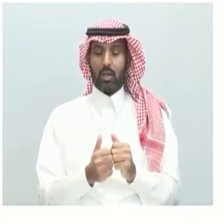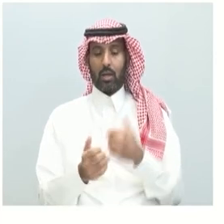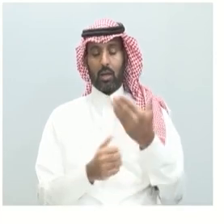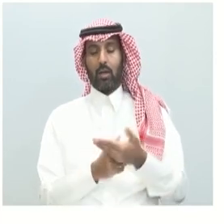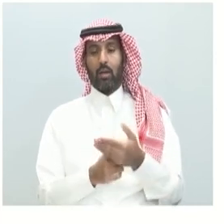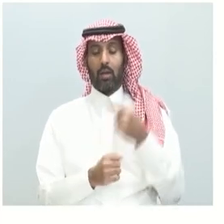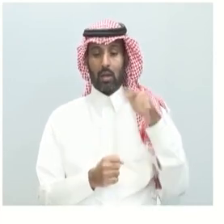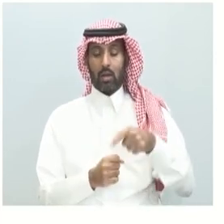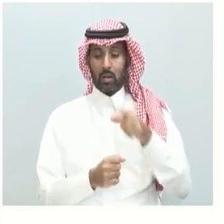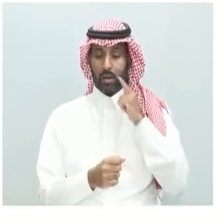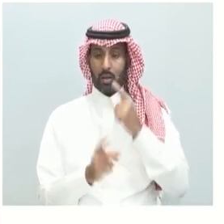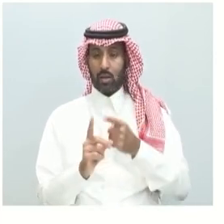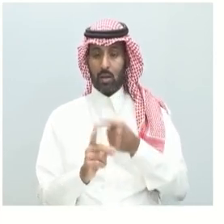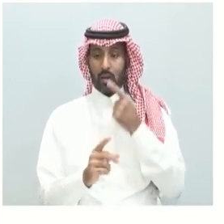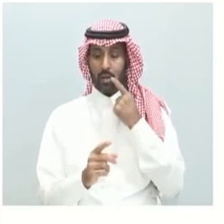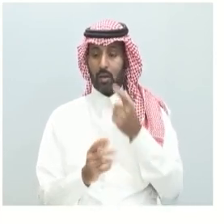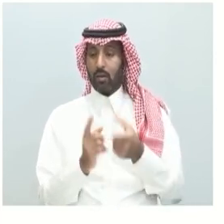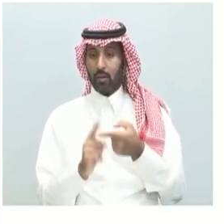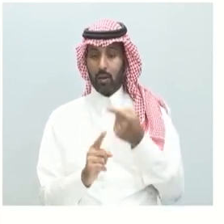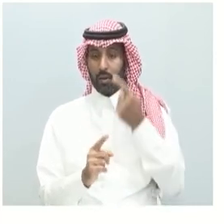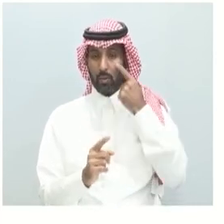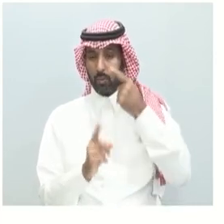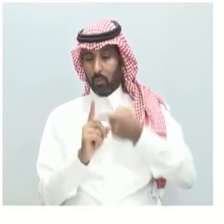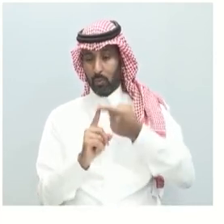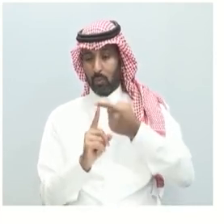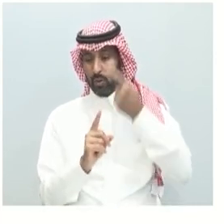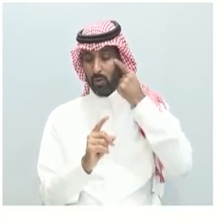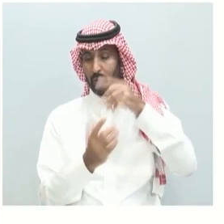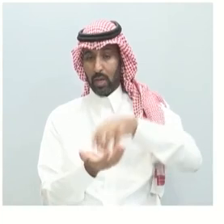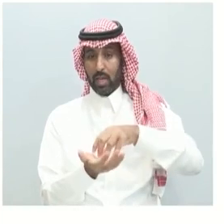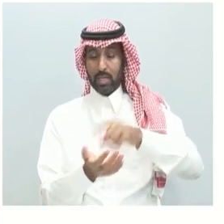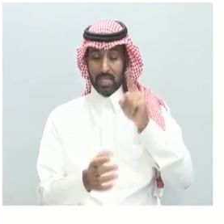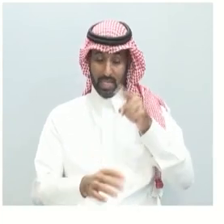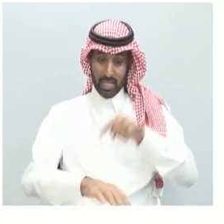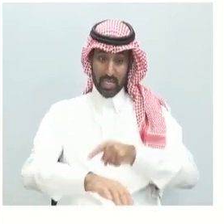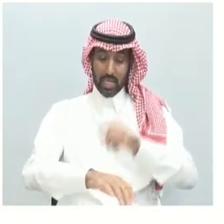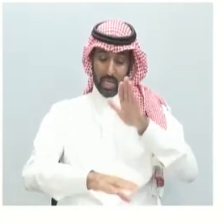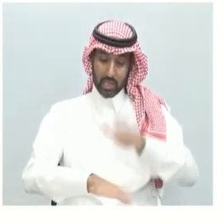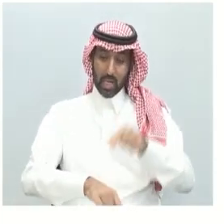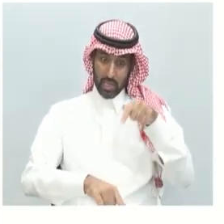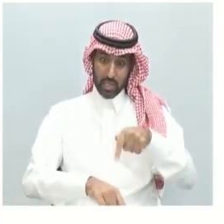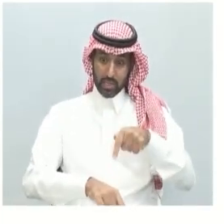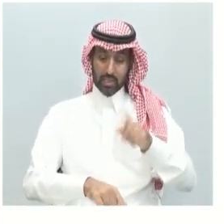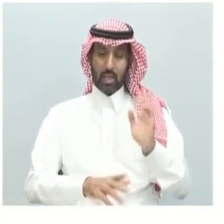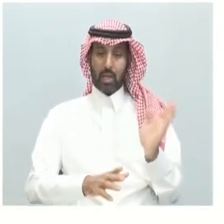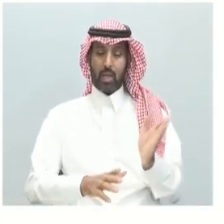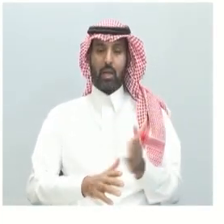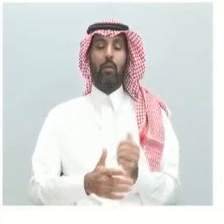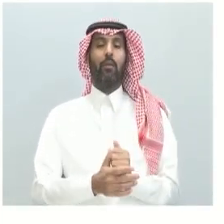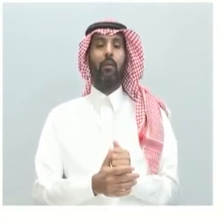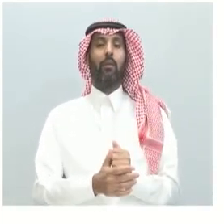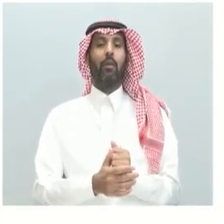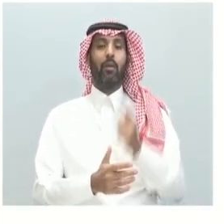At present, there are measures in place to tackle climate change. At present, maybe it means these days,